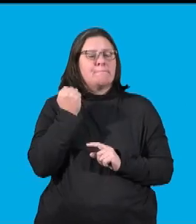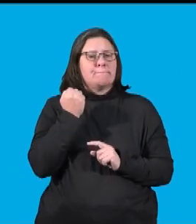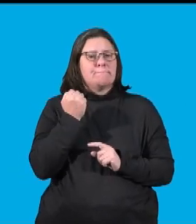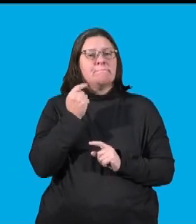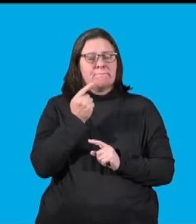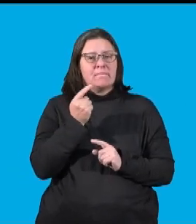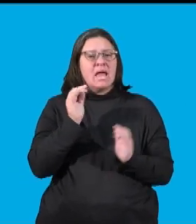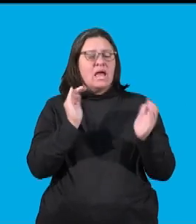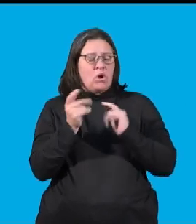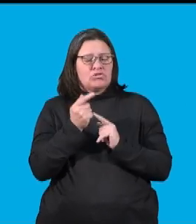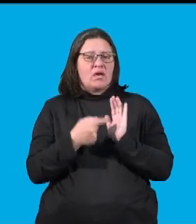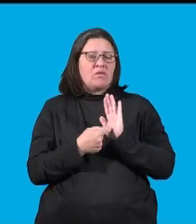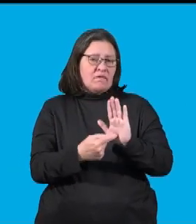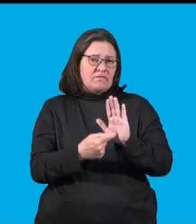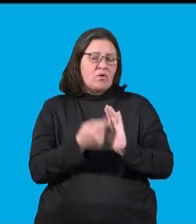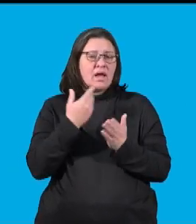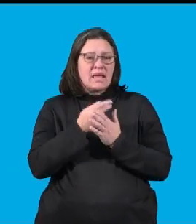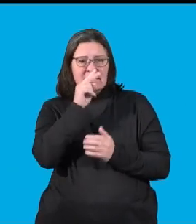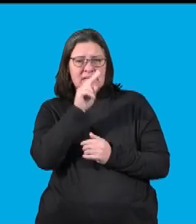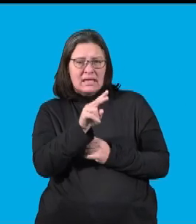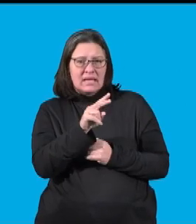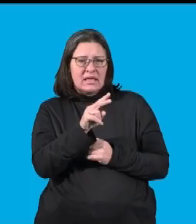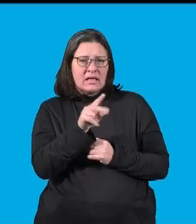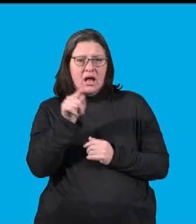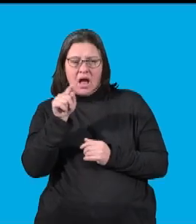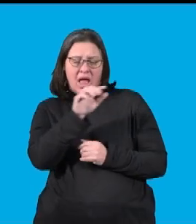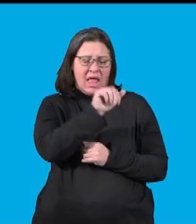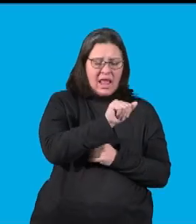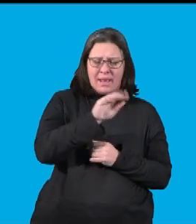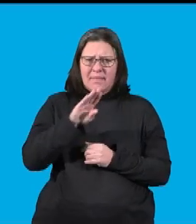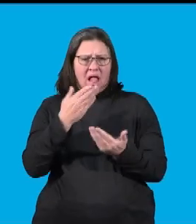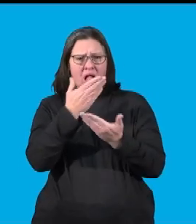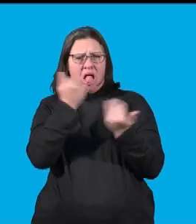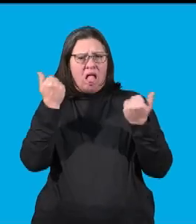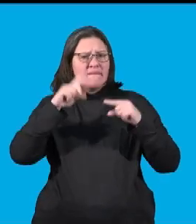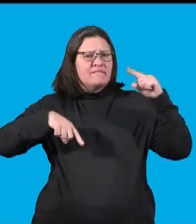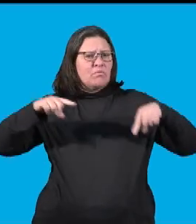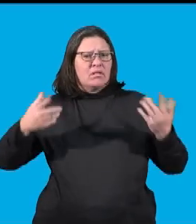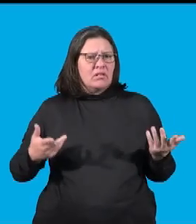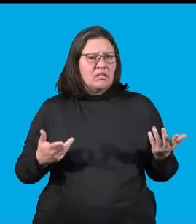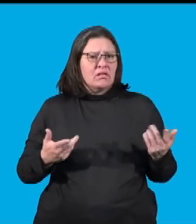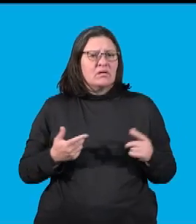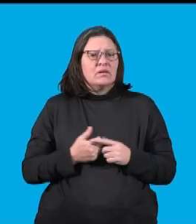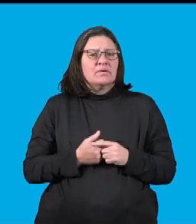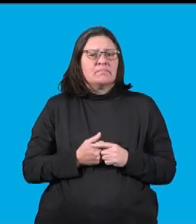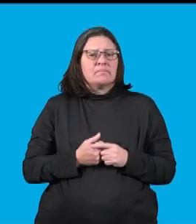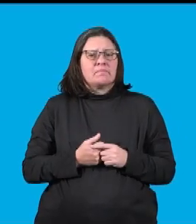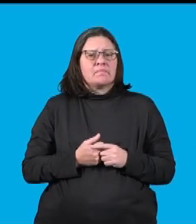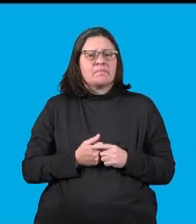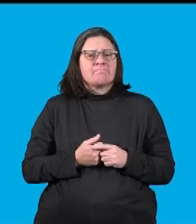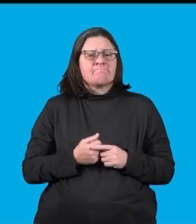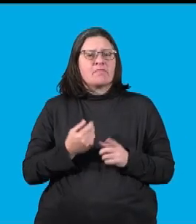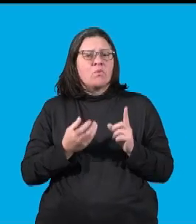find out the equation of the graph, because we can see that we have unknown variables a and b. So at some point the question is going to ask